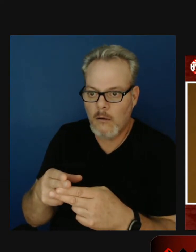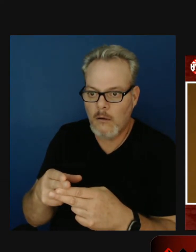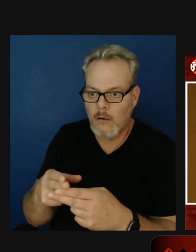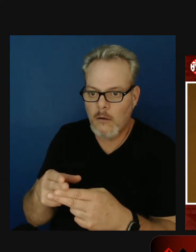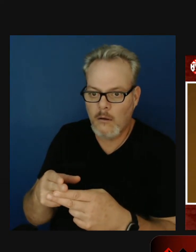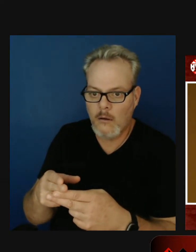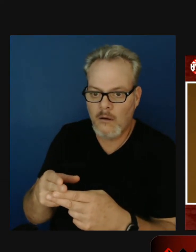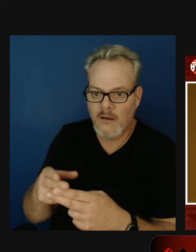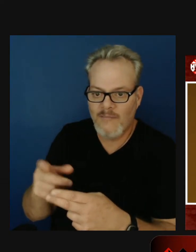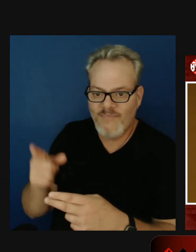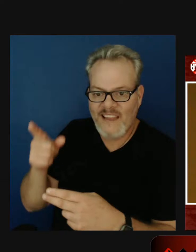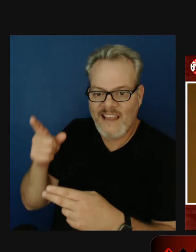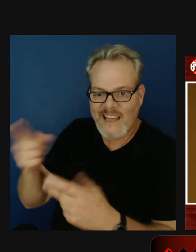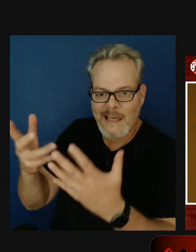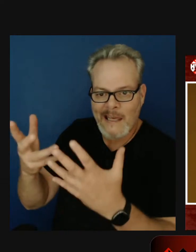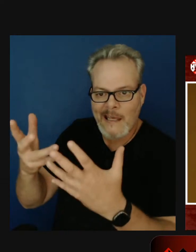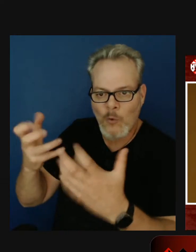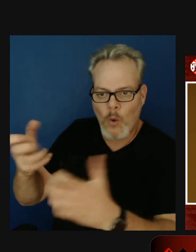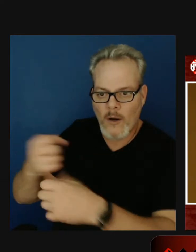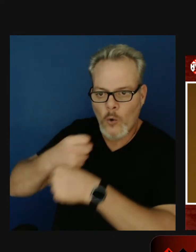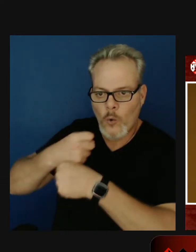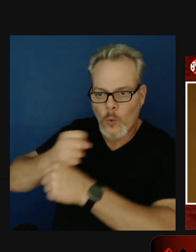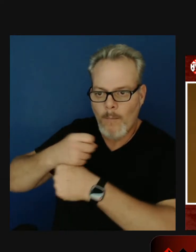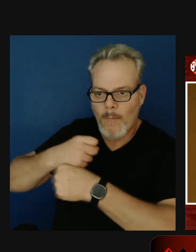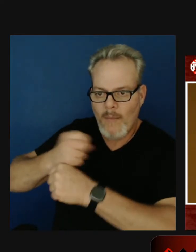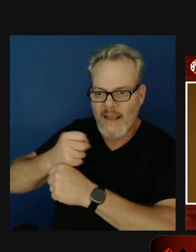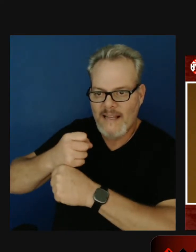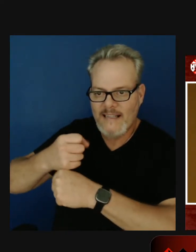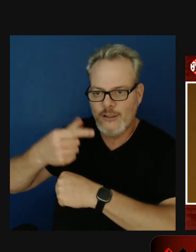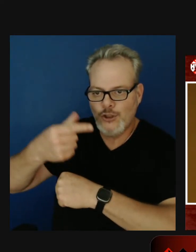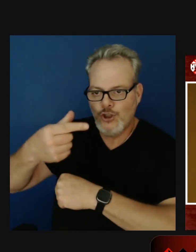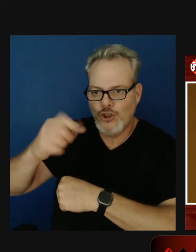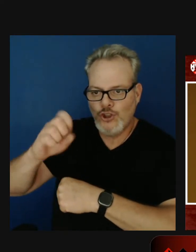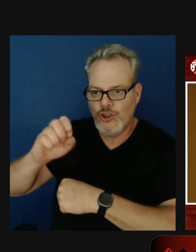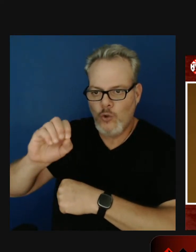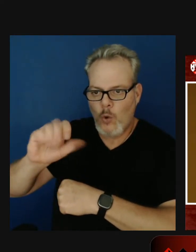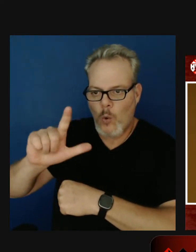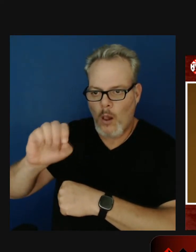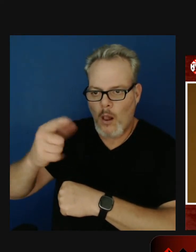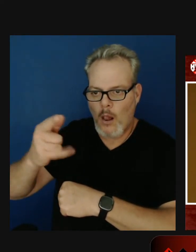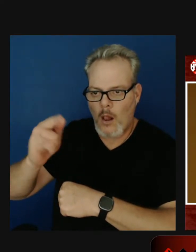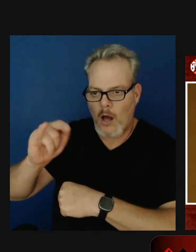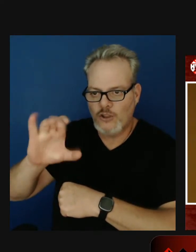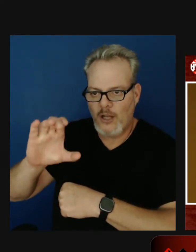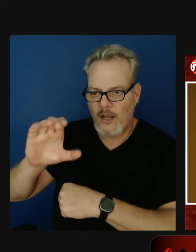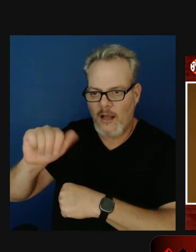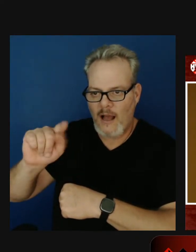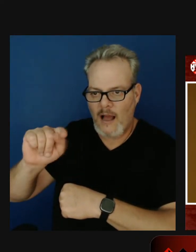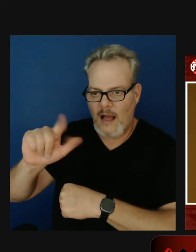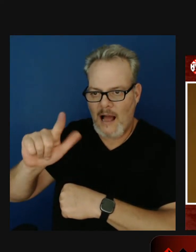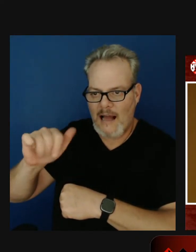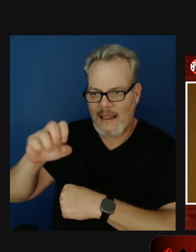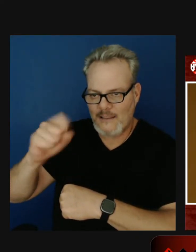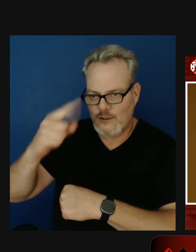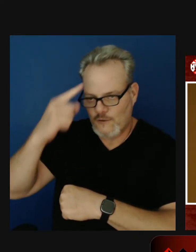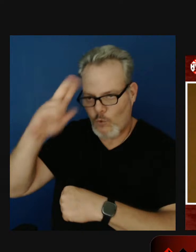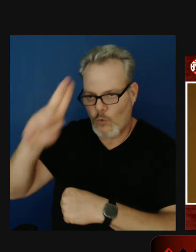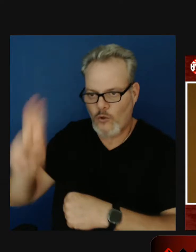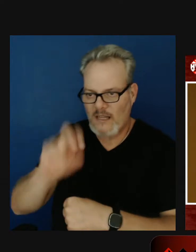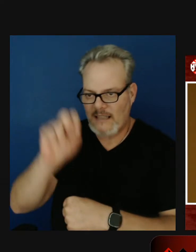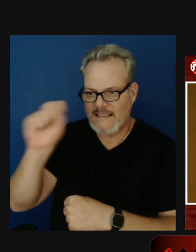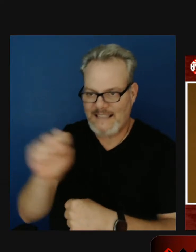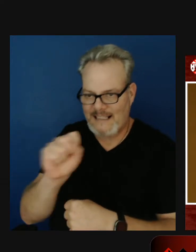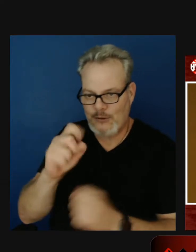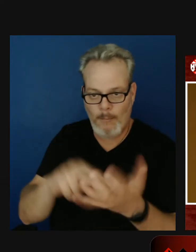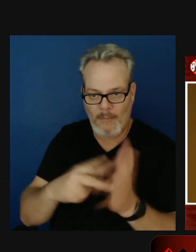States. And they were going to do this quad by quad for the entire United States. And it was to have a standard